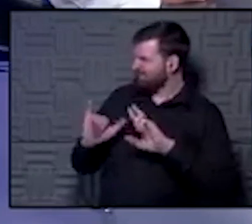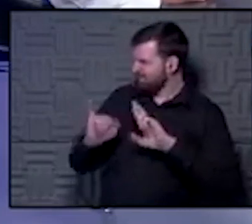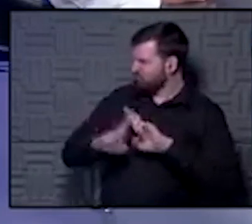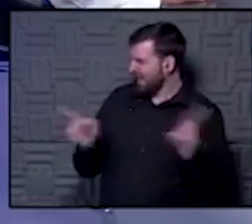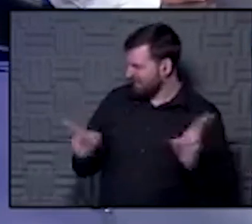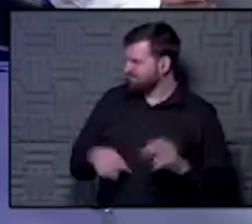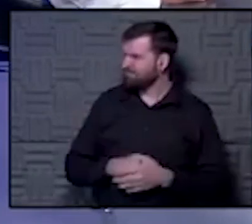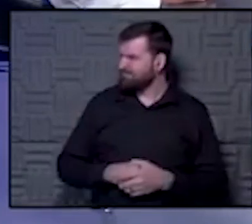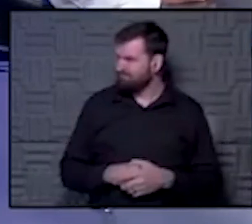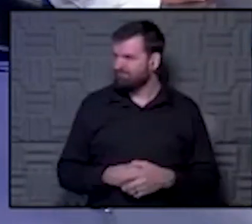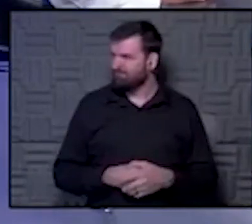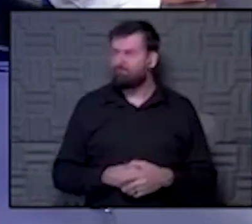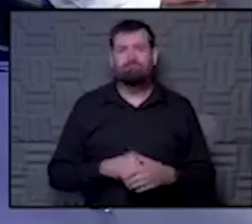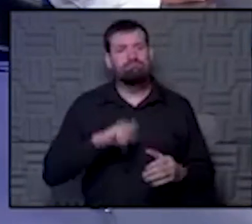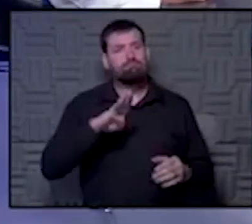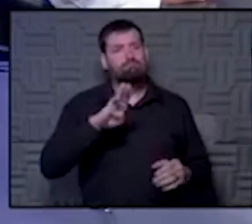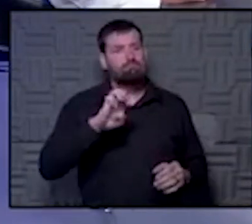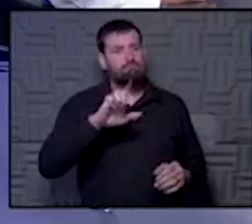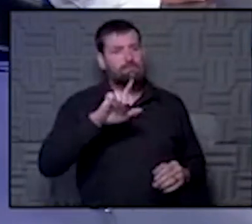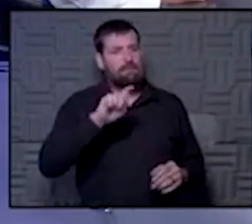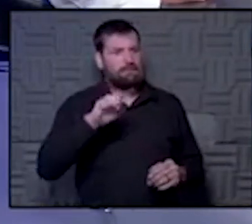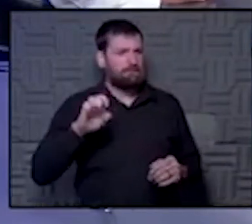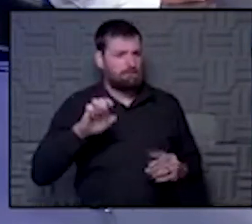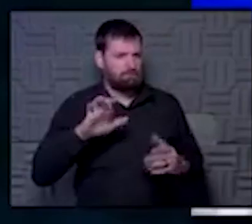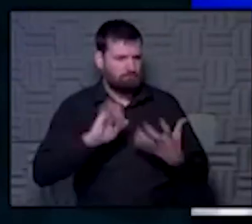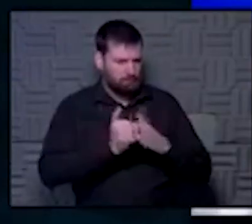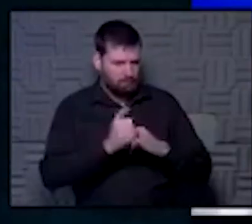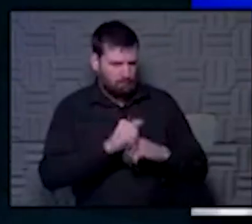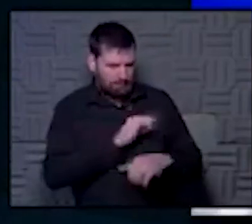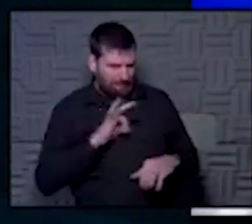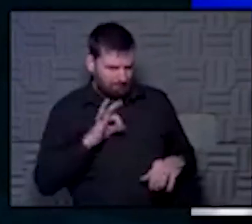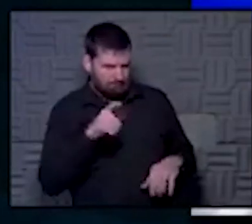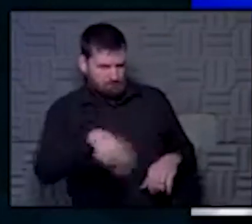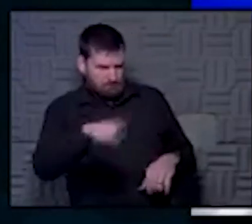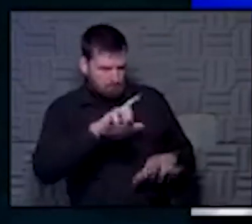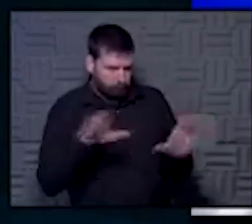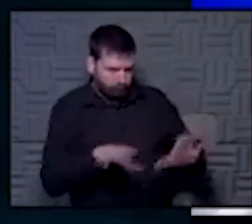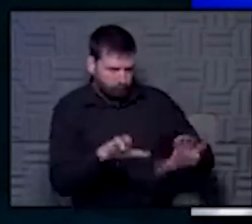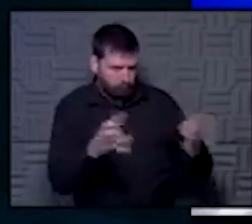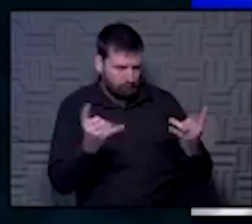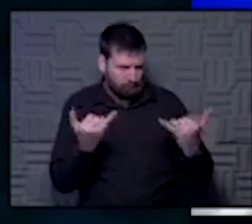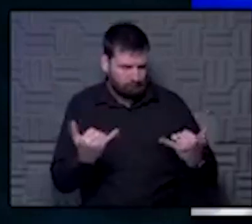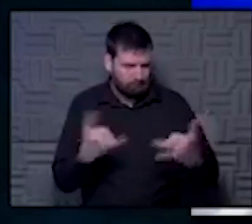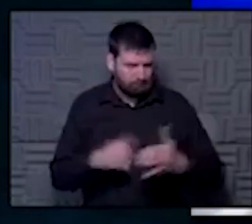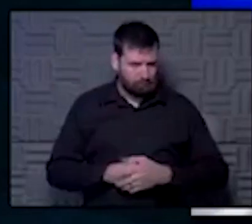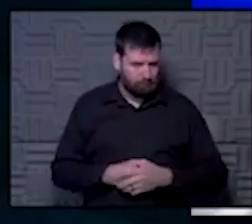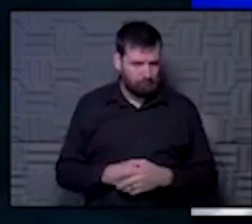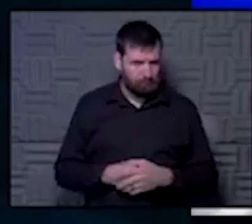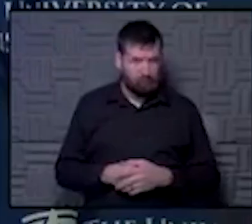So Belete, tell us a little bit, how are the staff holding up that you're working with here in the pandemic?